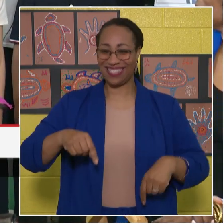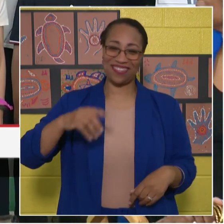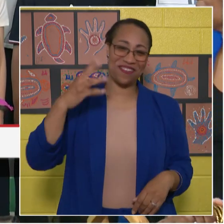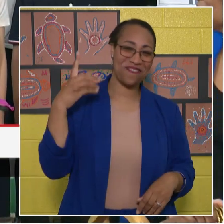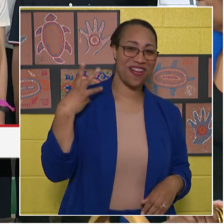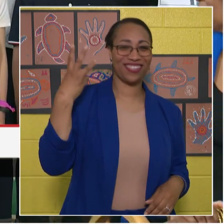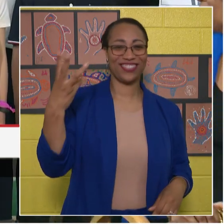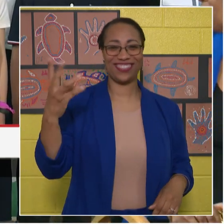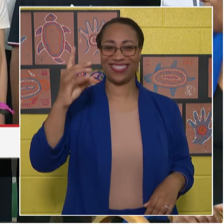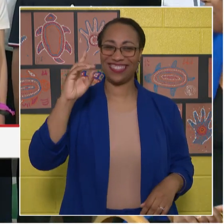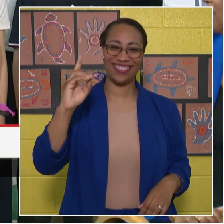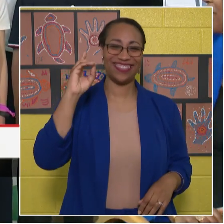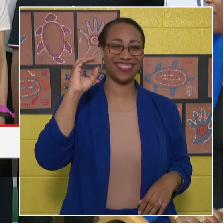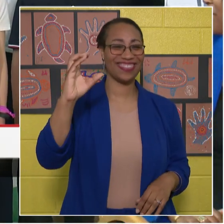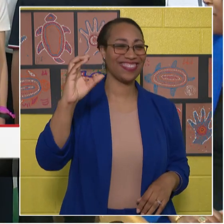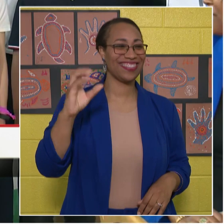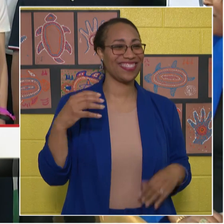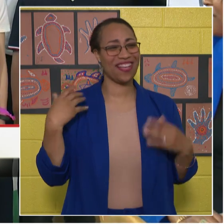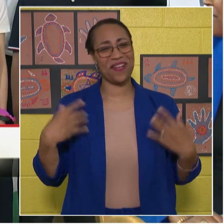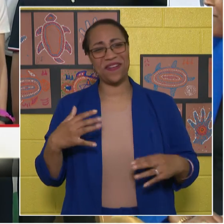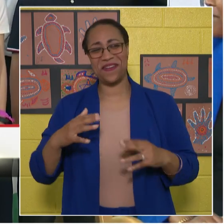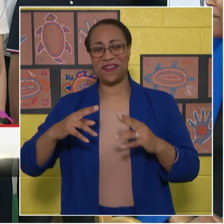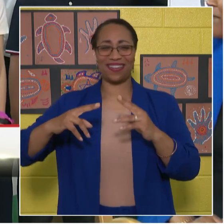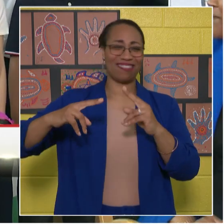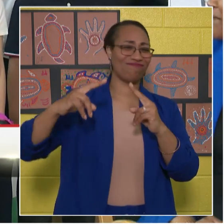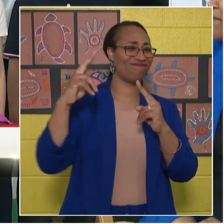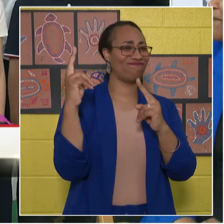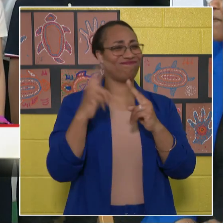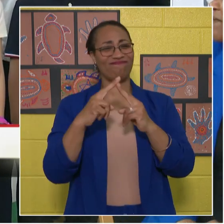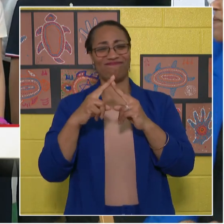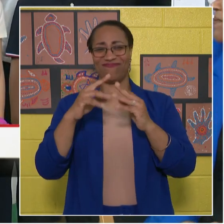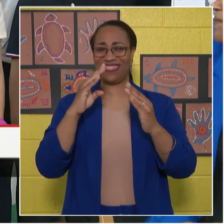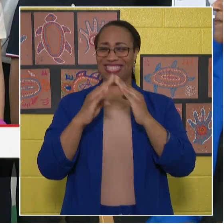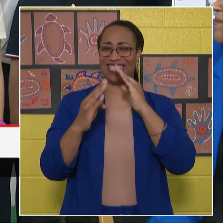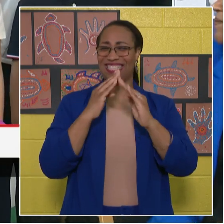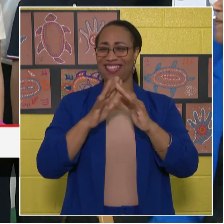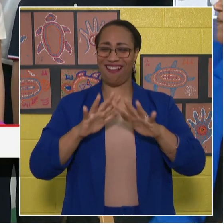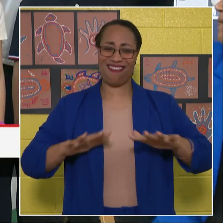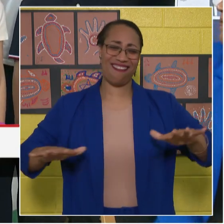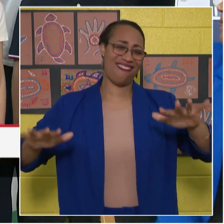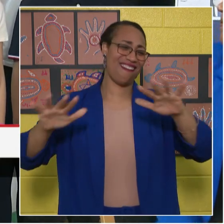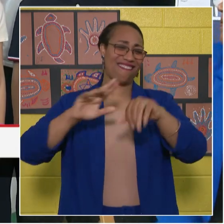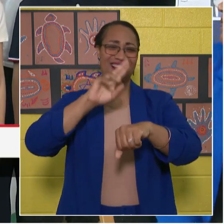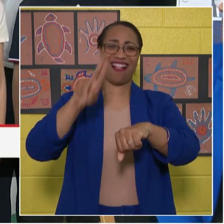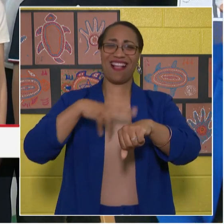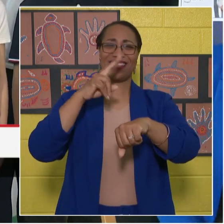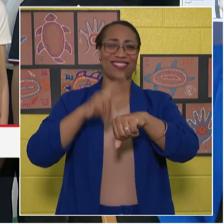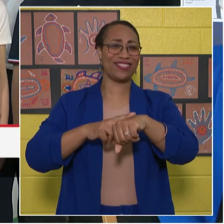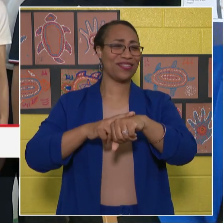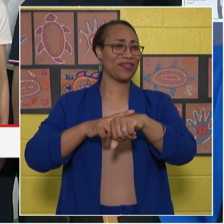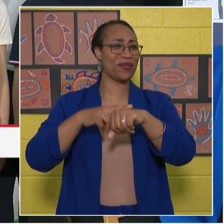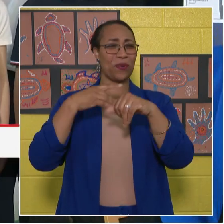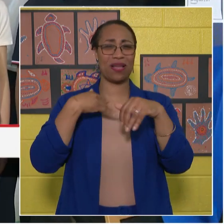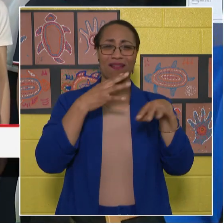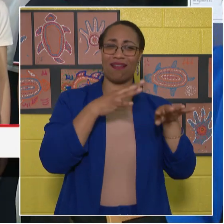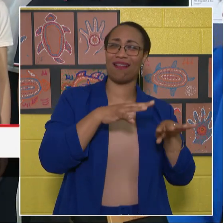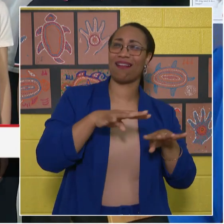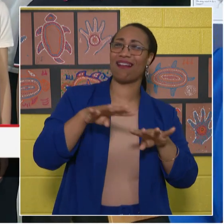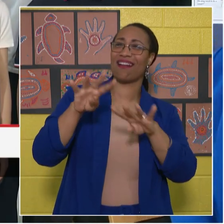Washington, greatest city in the nation. We lift our hearts, we lift our hands in dedication